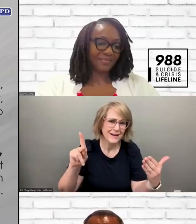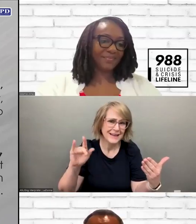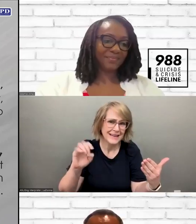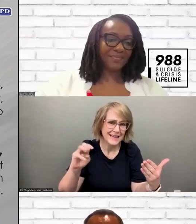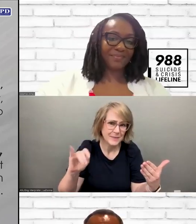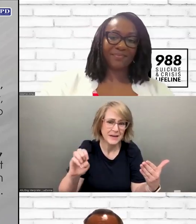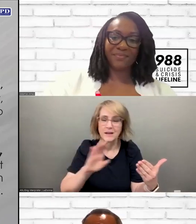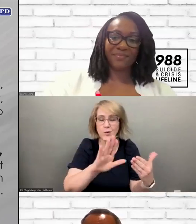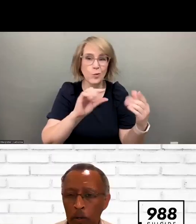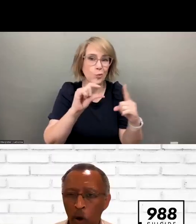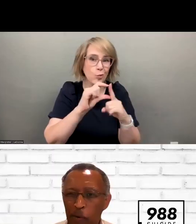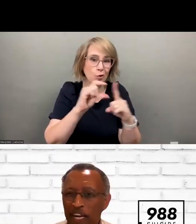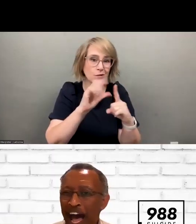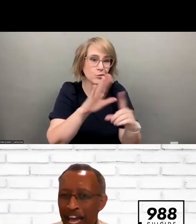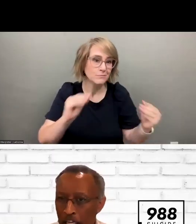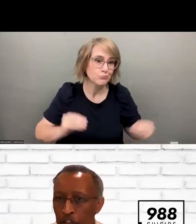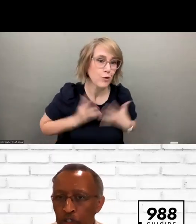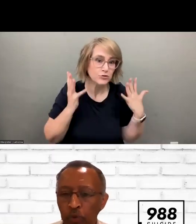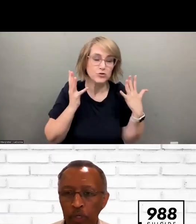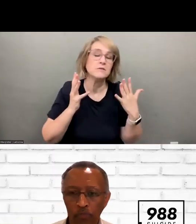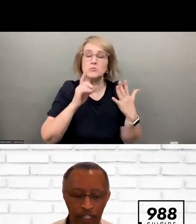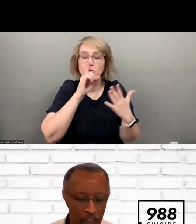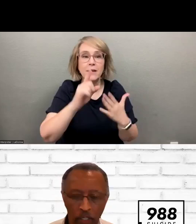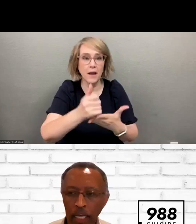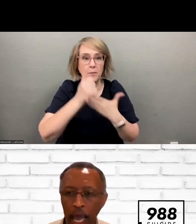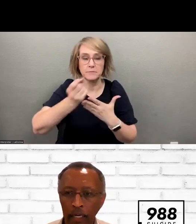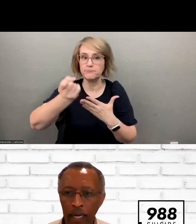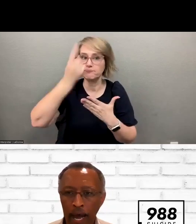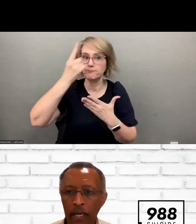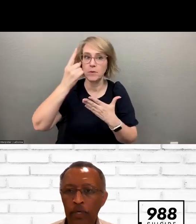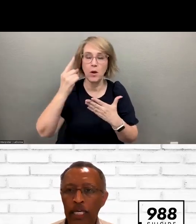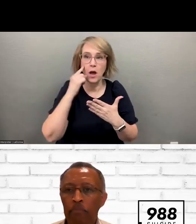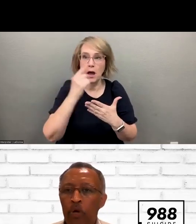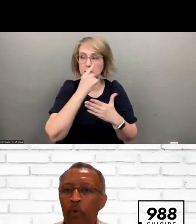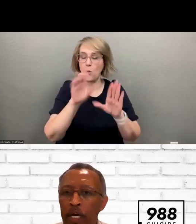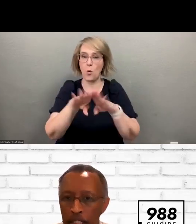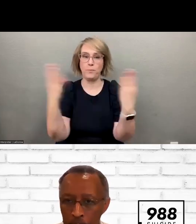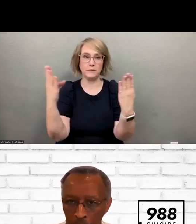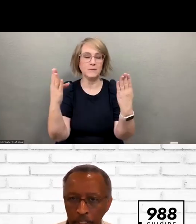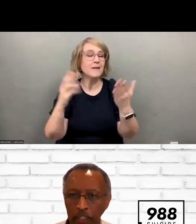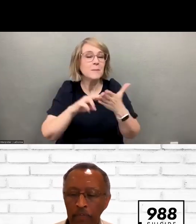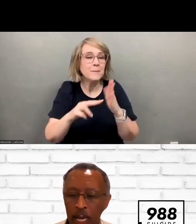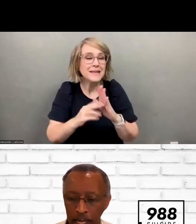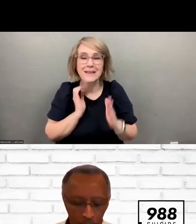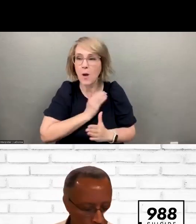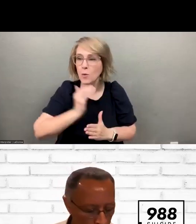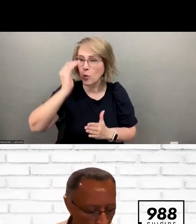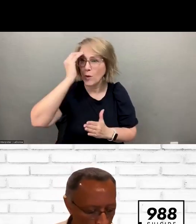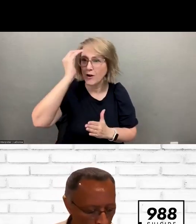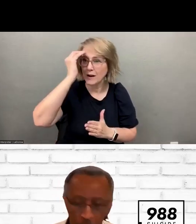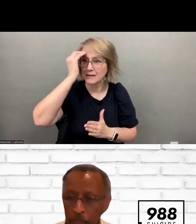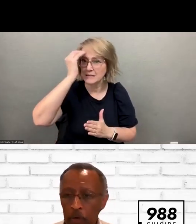words, because it really is an open eye issue. We're really looking at how do we get more awareness out there? And